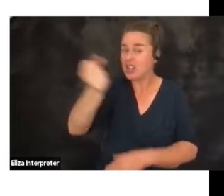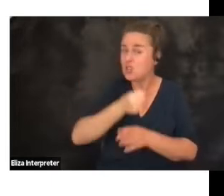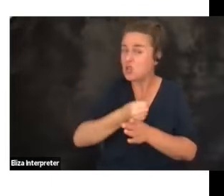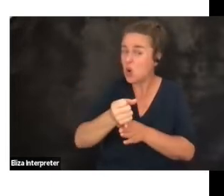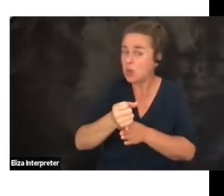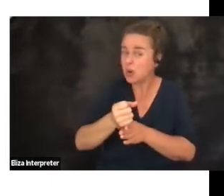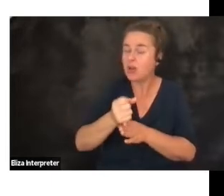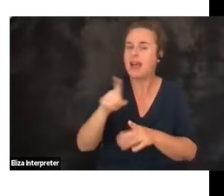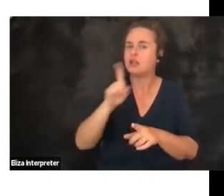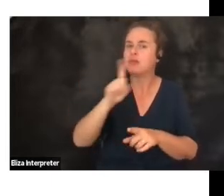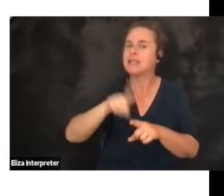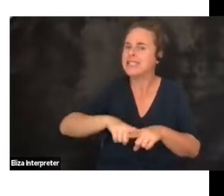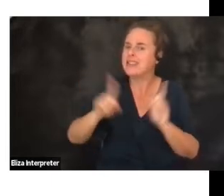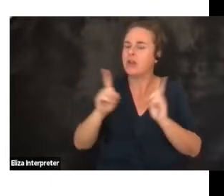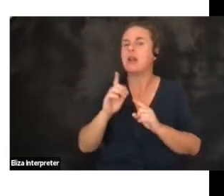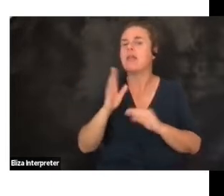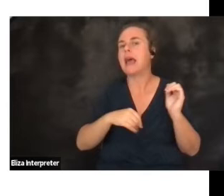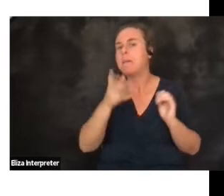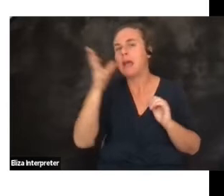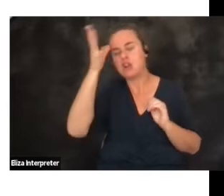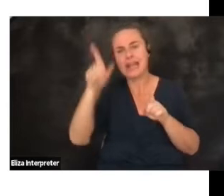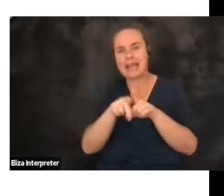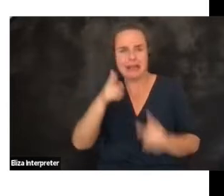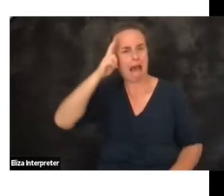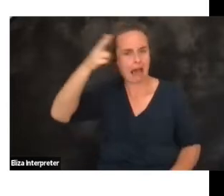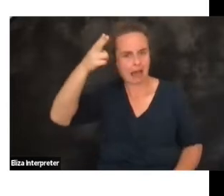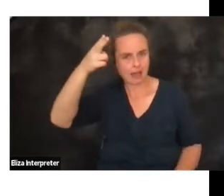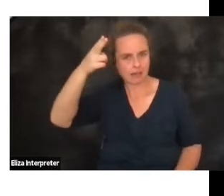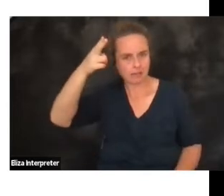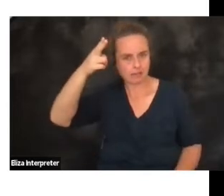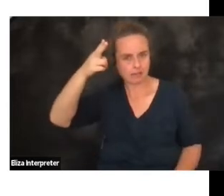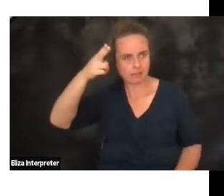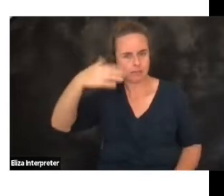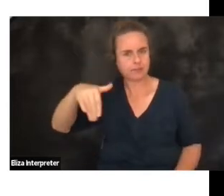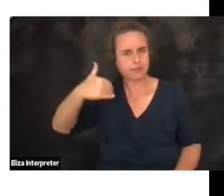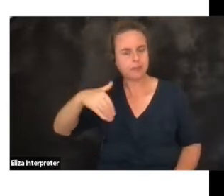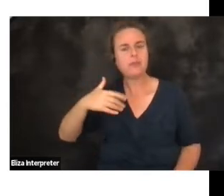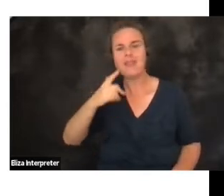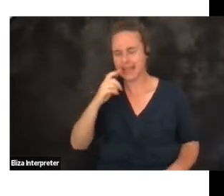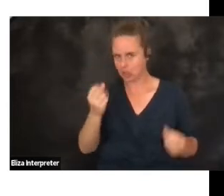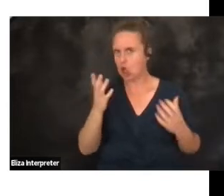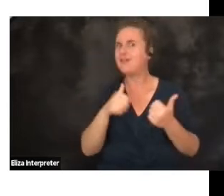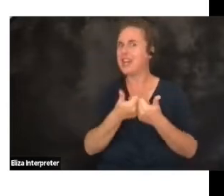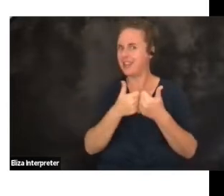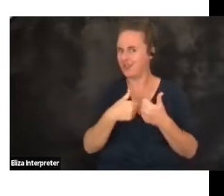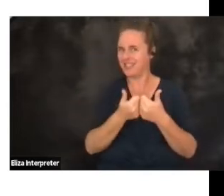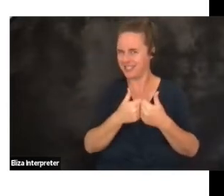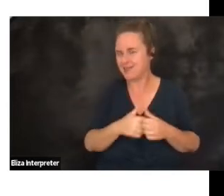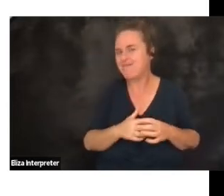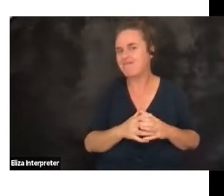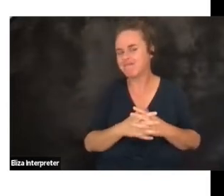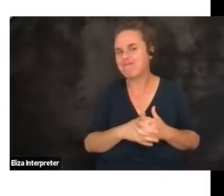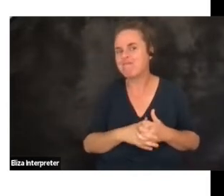really different from parenting when you're high. And that presents really a lot of challenges.